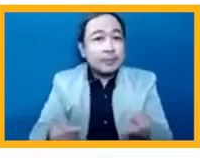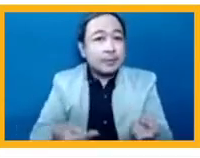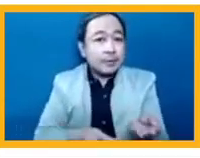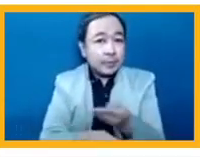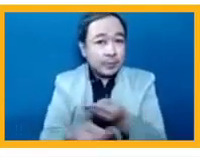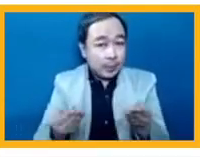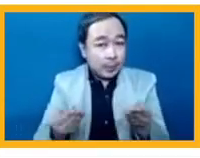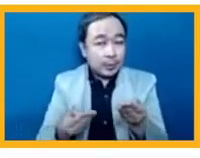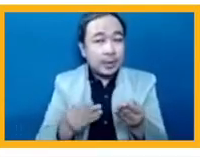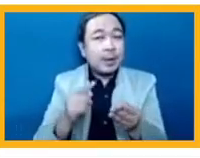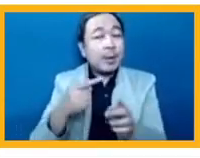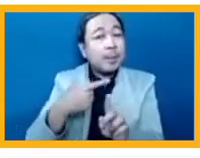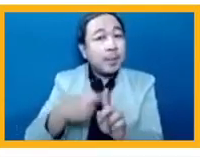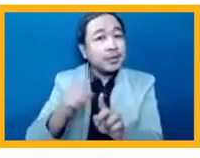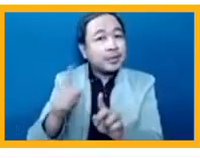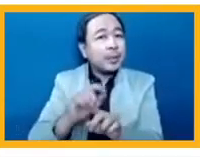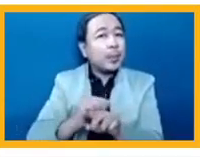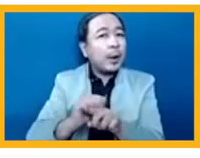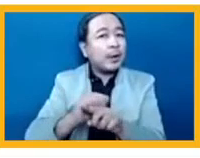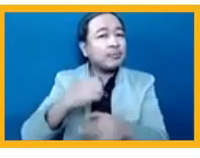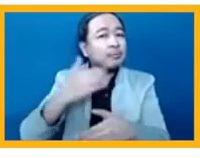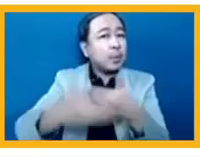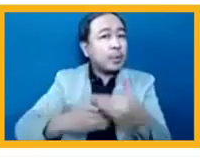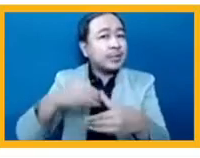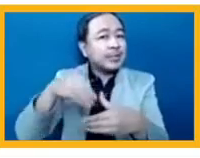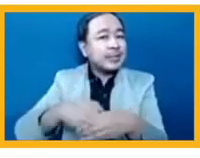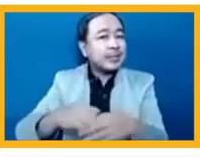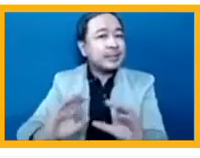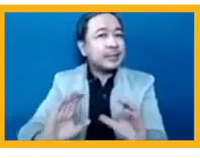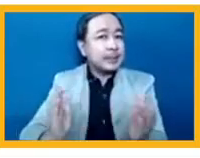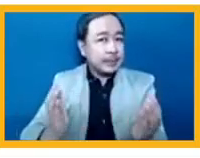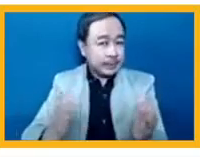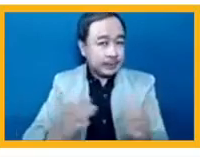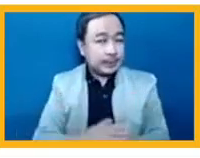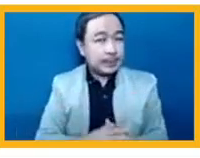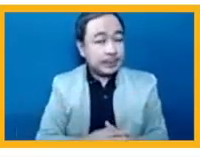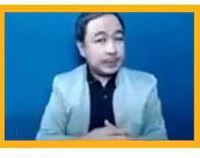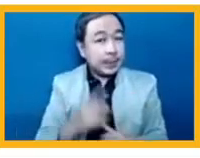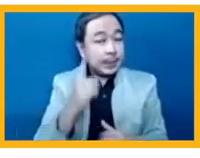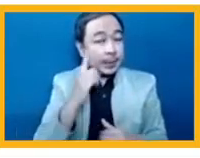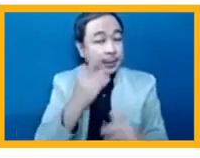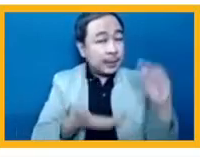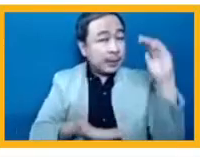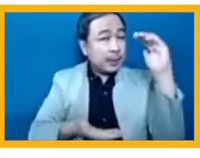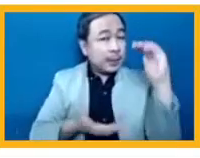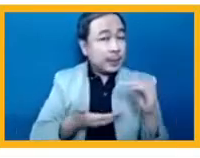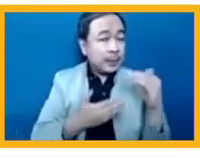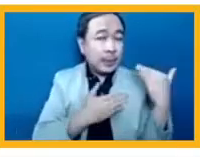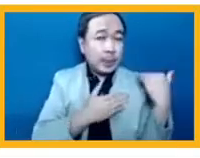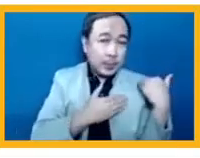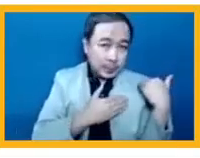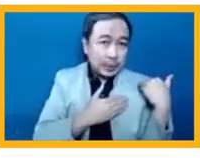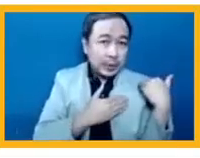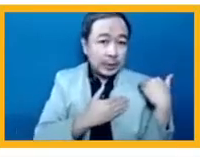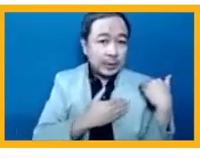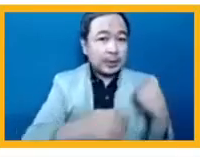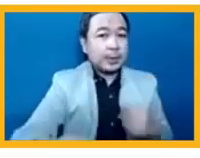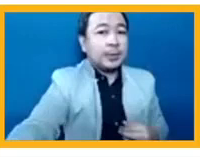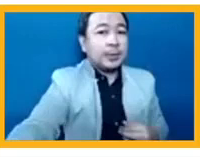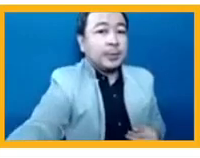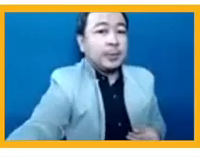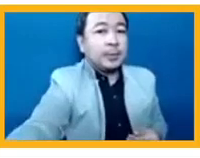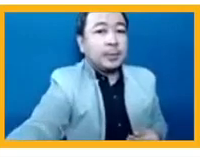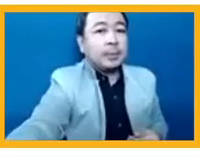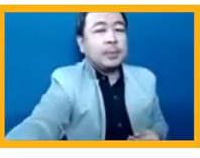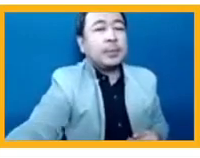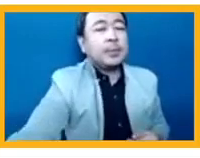resolution. For teachers, EdTech has begun to reduce the burden to deliver quality lessons. For students, tech has